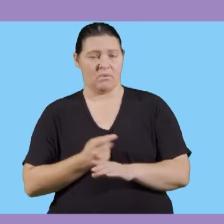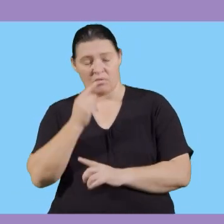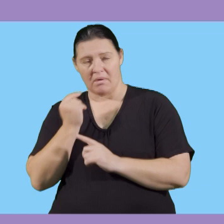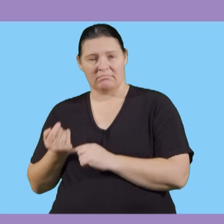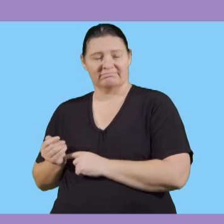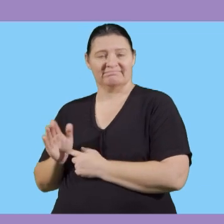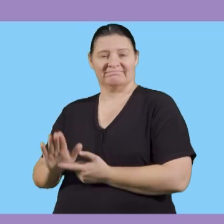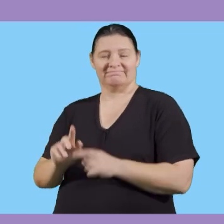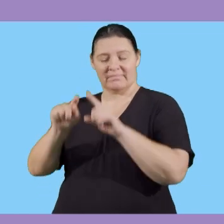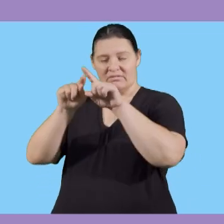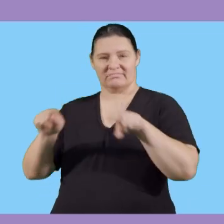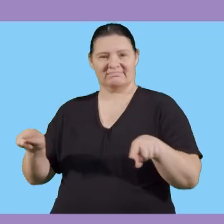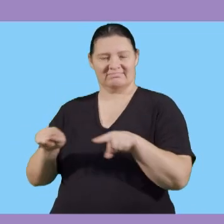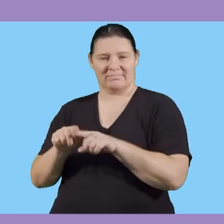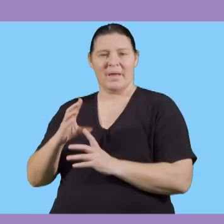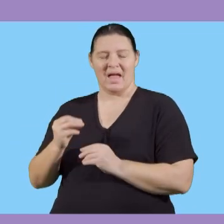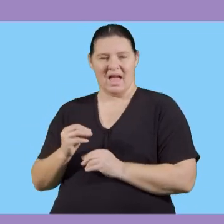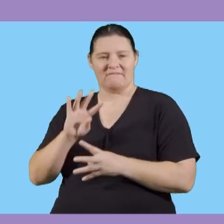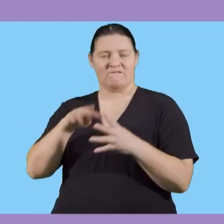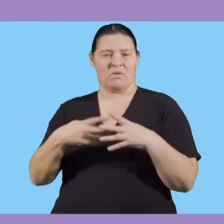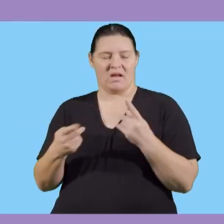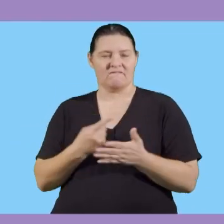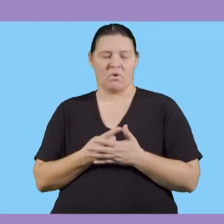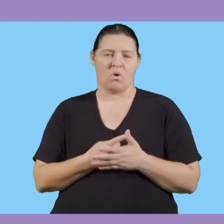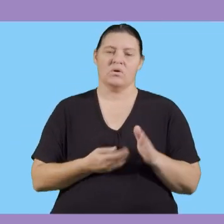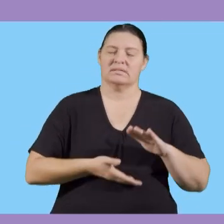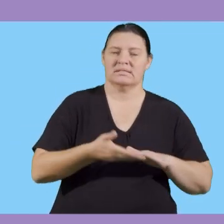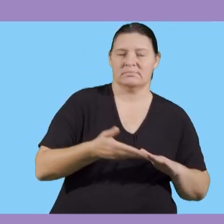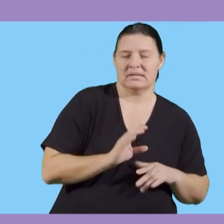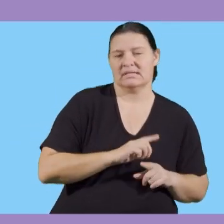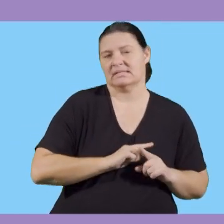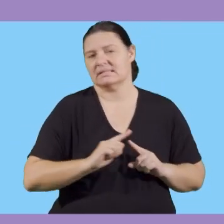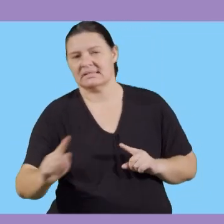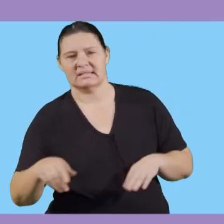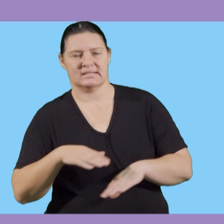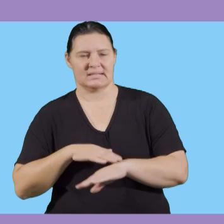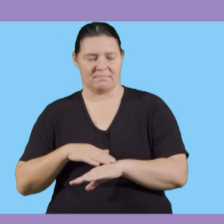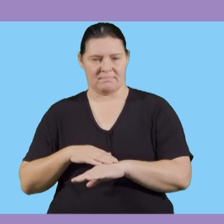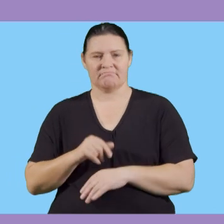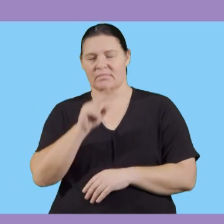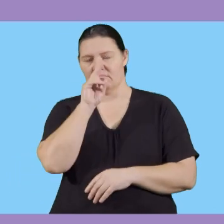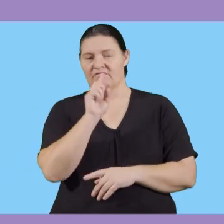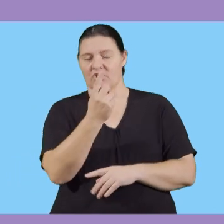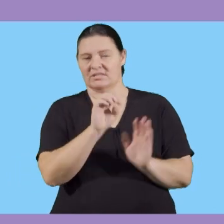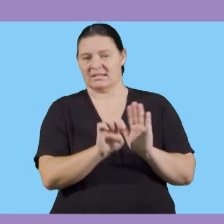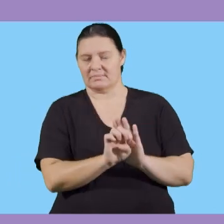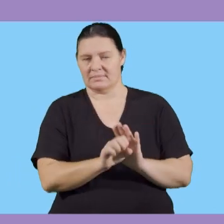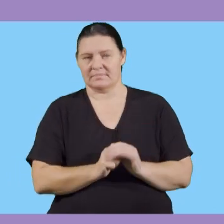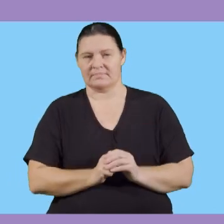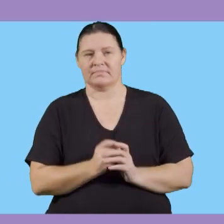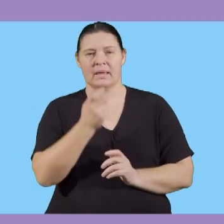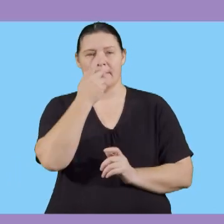a diagram that is going to help us with the formulas for speed or distance or time. Let's look at the first